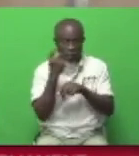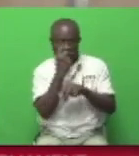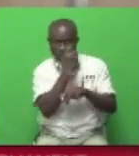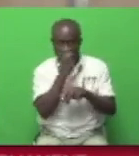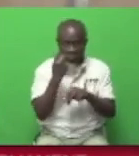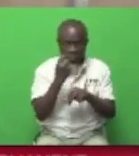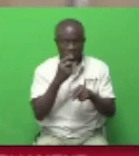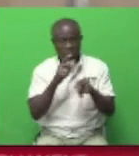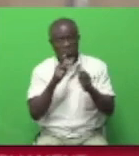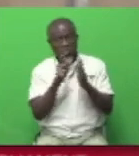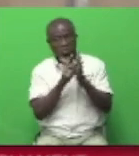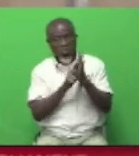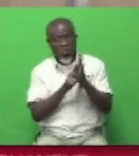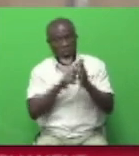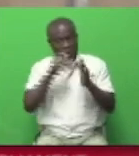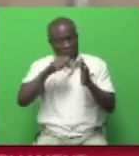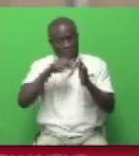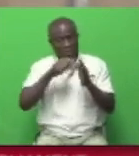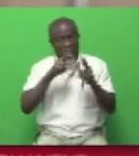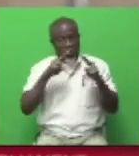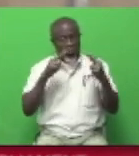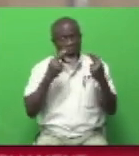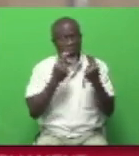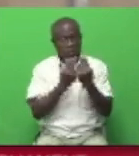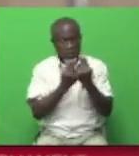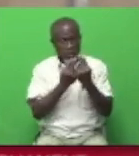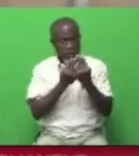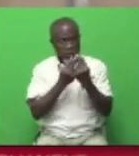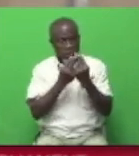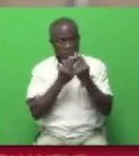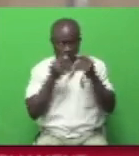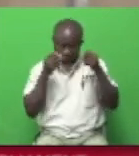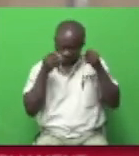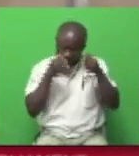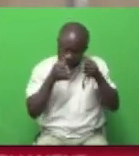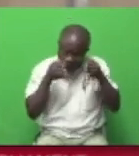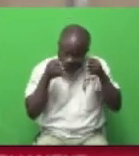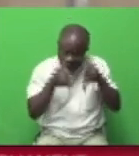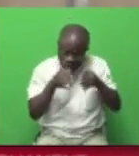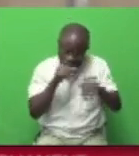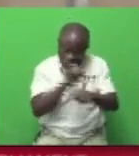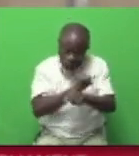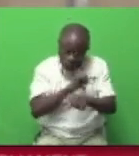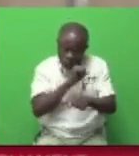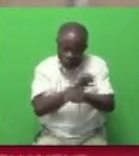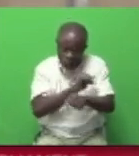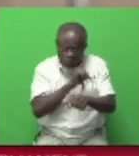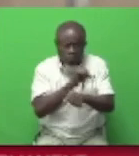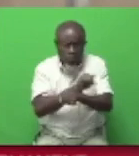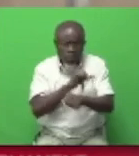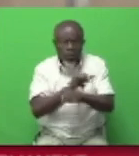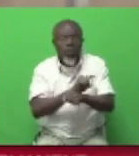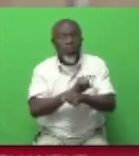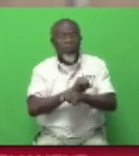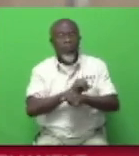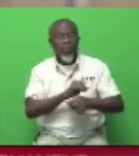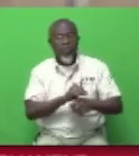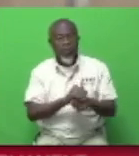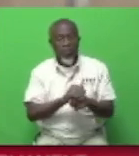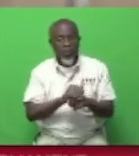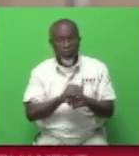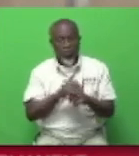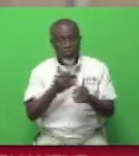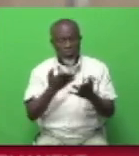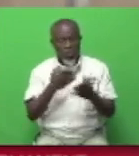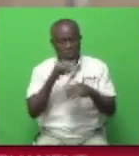2022, this unit, Mr. Vice President, have been instrumental in working on legislation that abolishes the year and a day rule, and